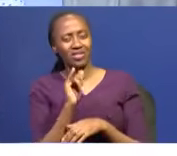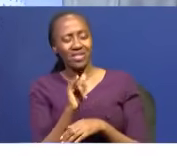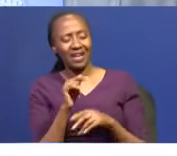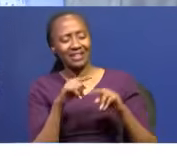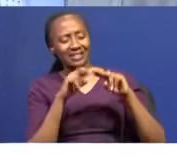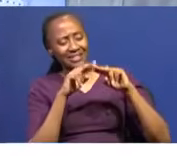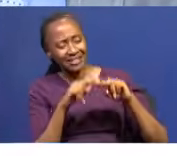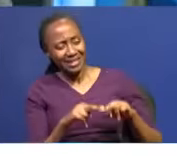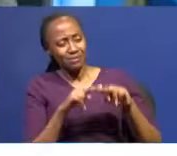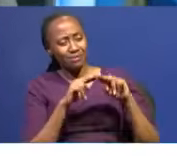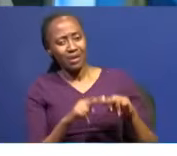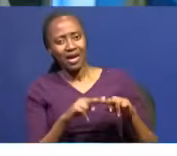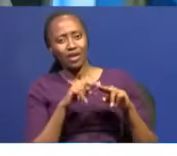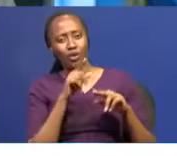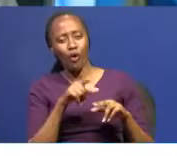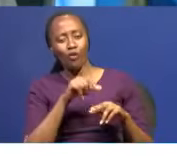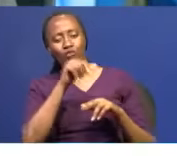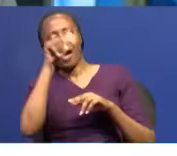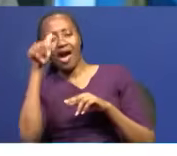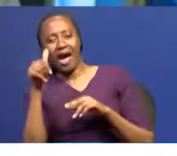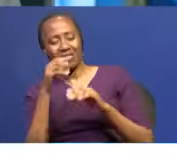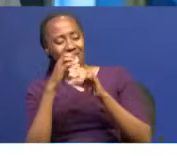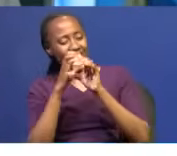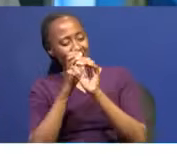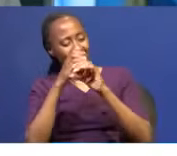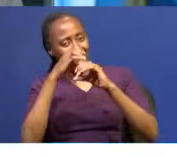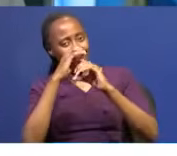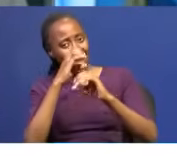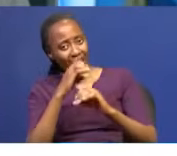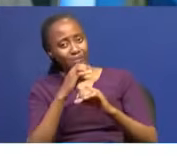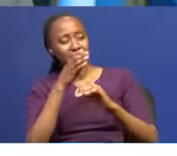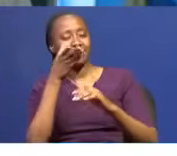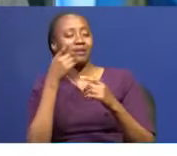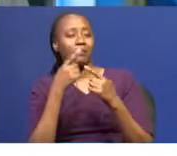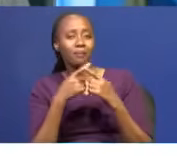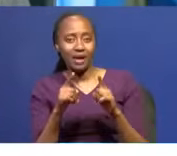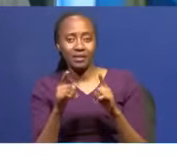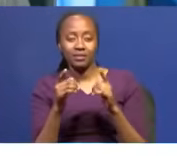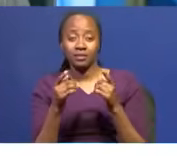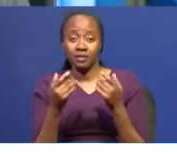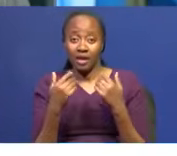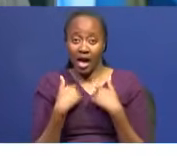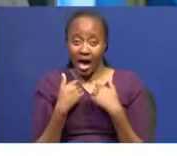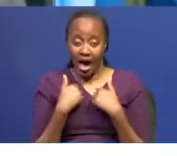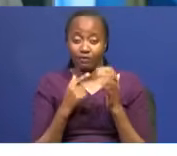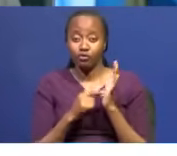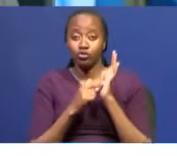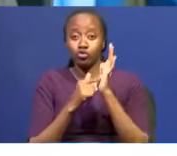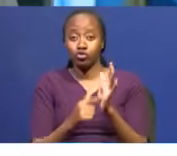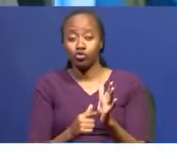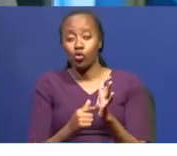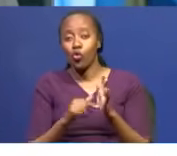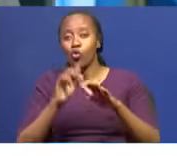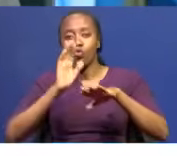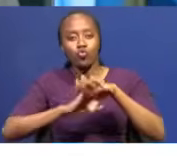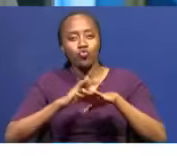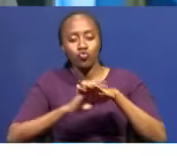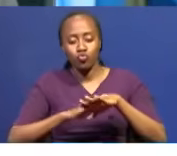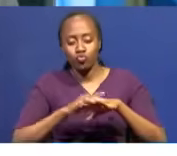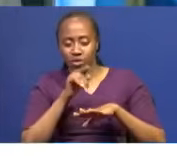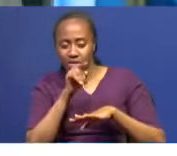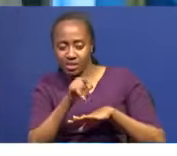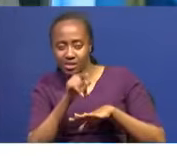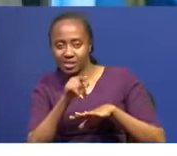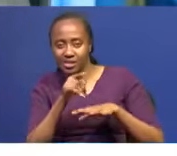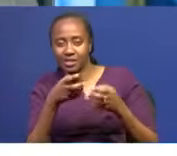on external labs. I think we want to see this as a legacy, let me say, asset. The idea